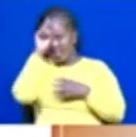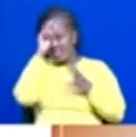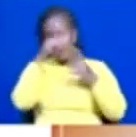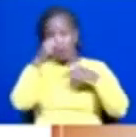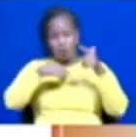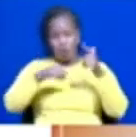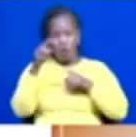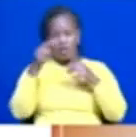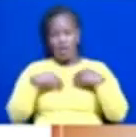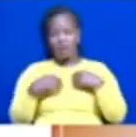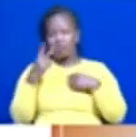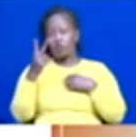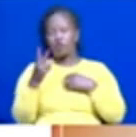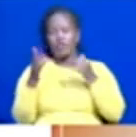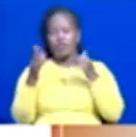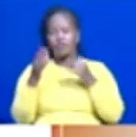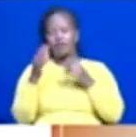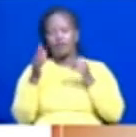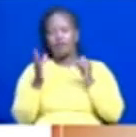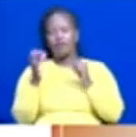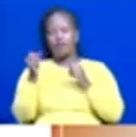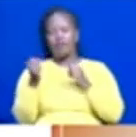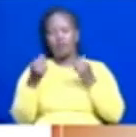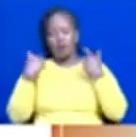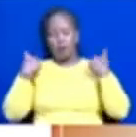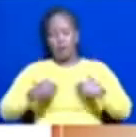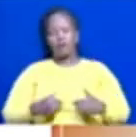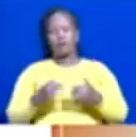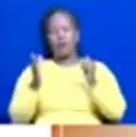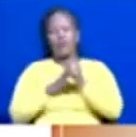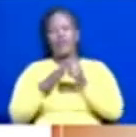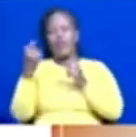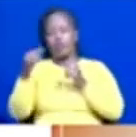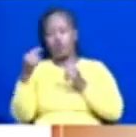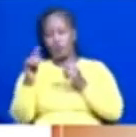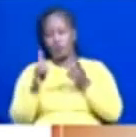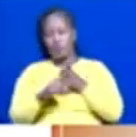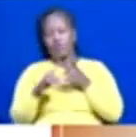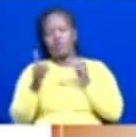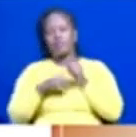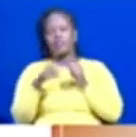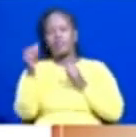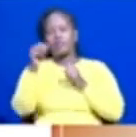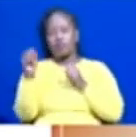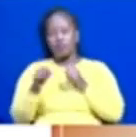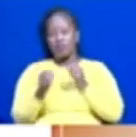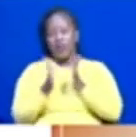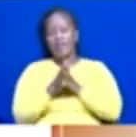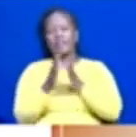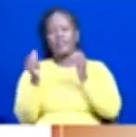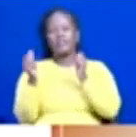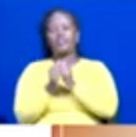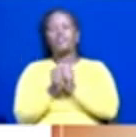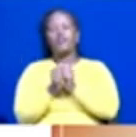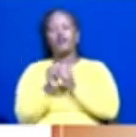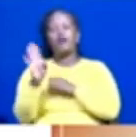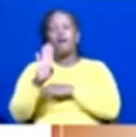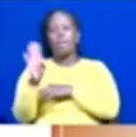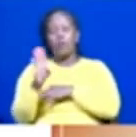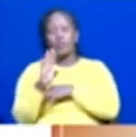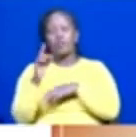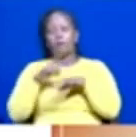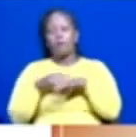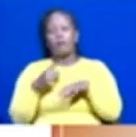with 25 medals, 9 gold, 6 silver, and 10 bronze, while Botswana was second with